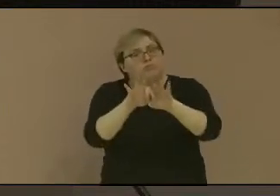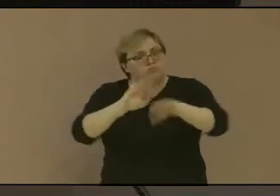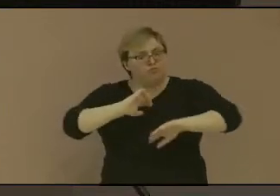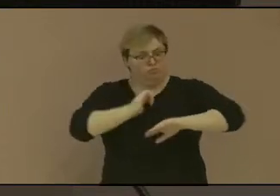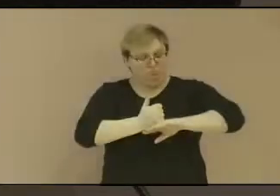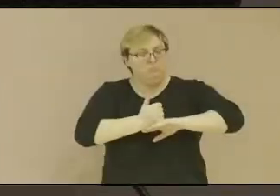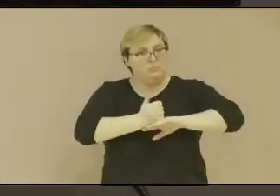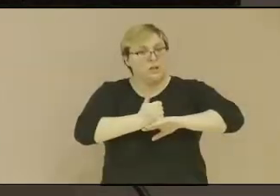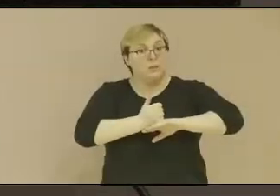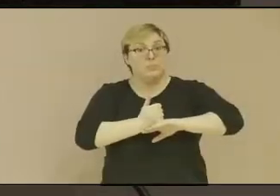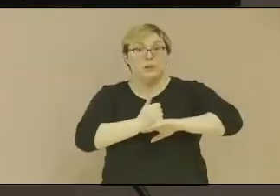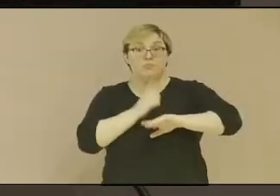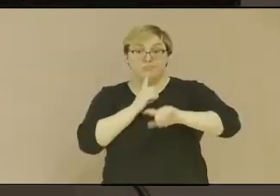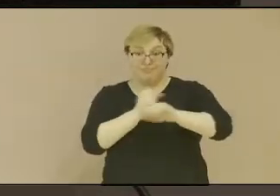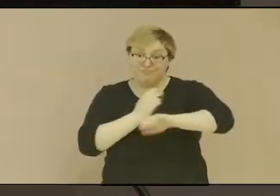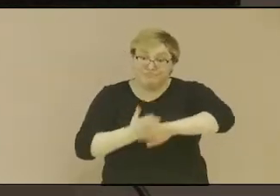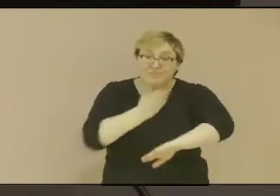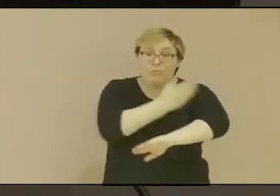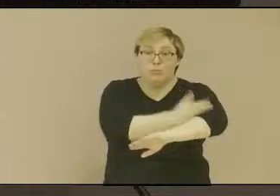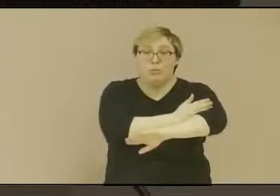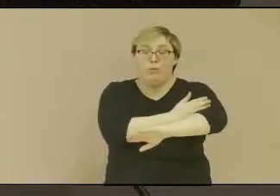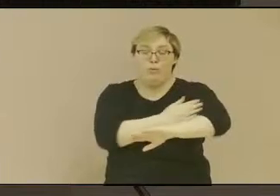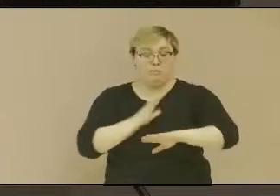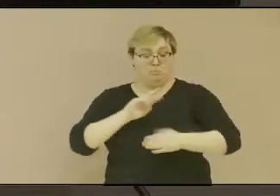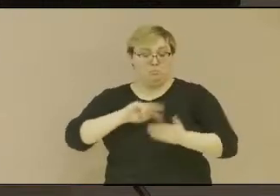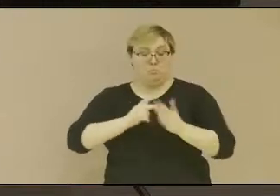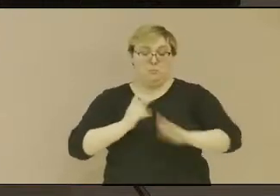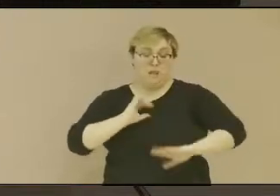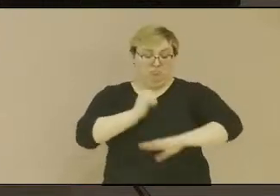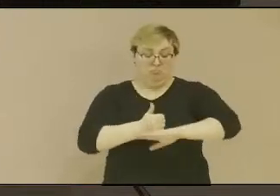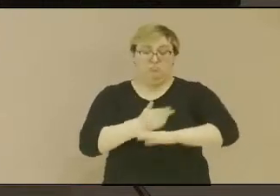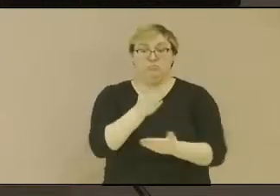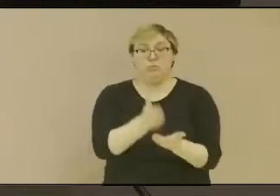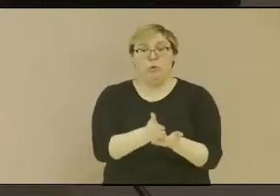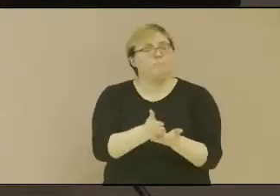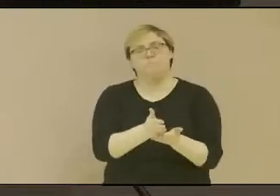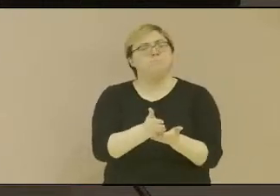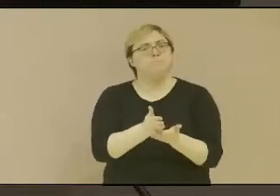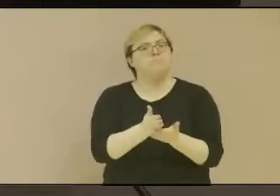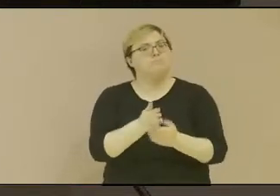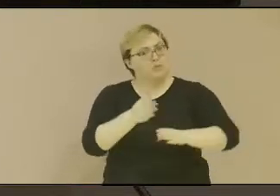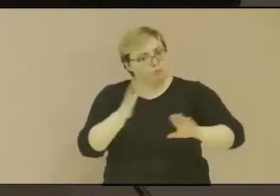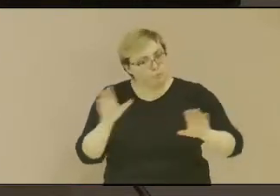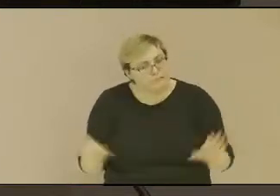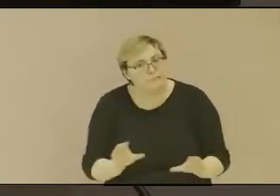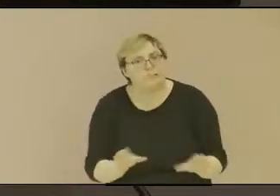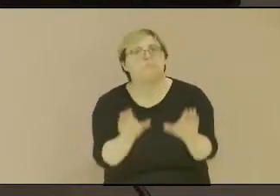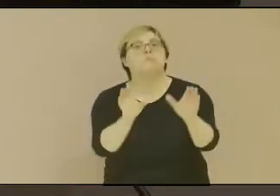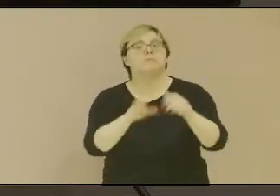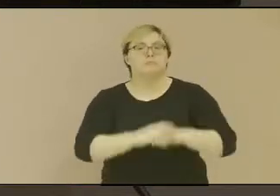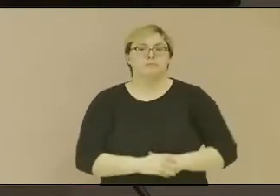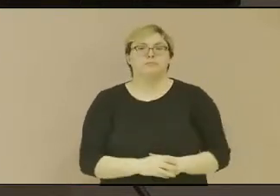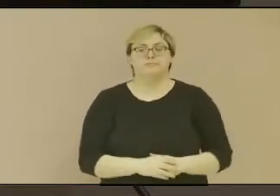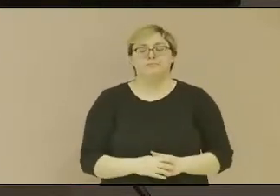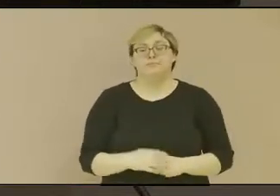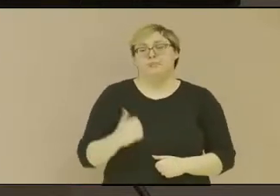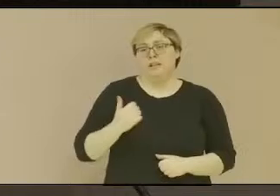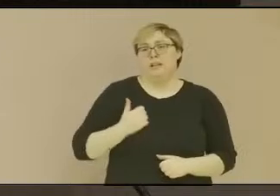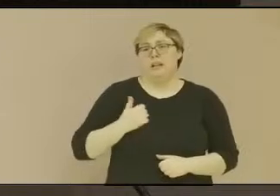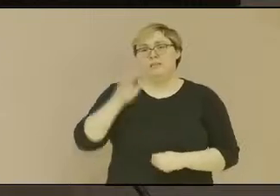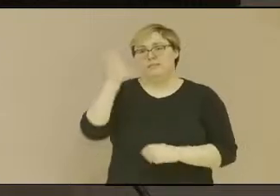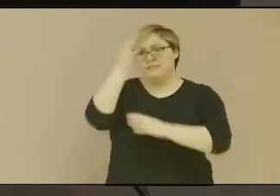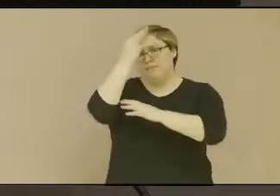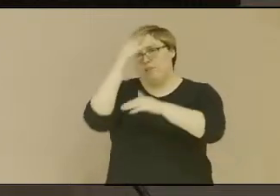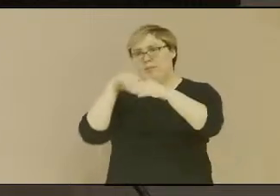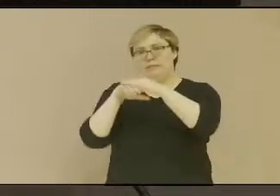requires ongoing commitment and action. Similarly, Canada's Federal Accessibility Act of 2019